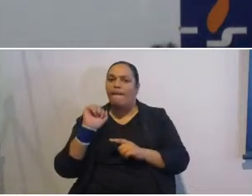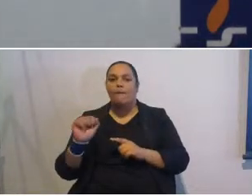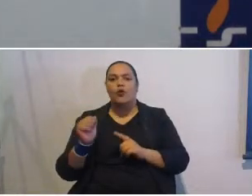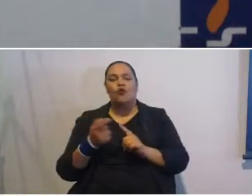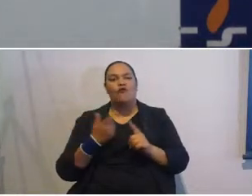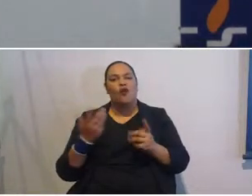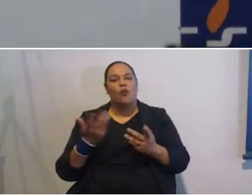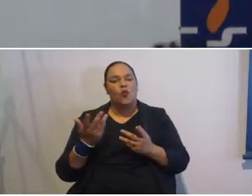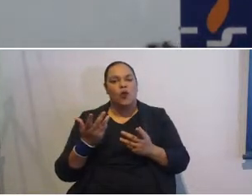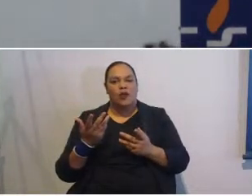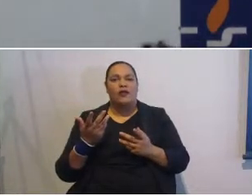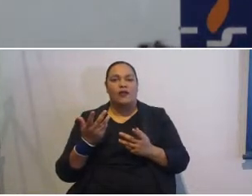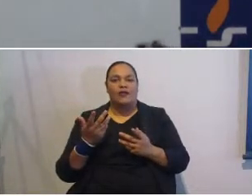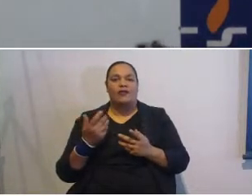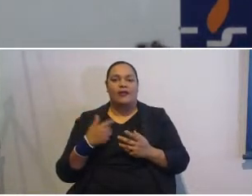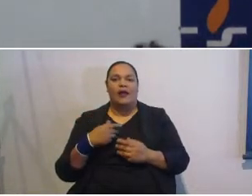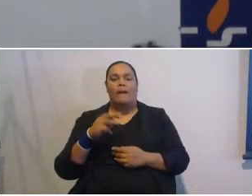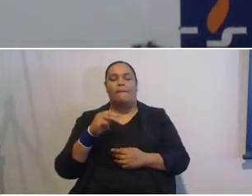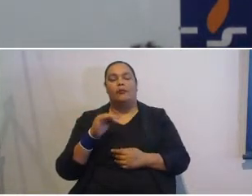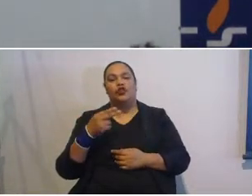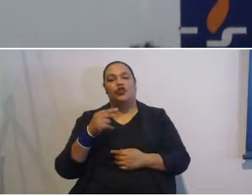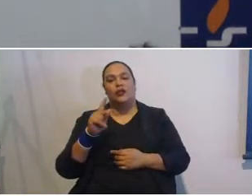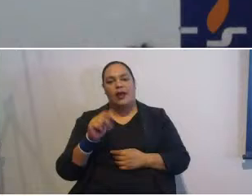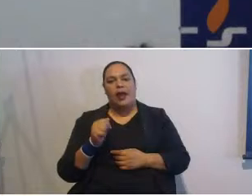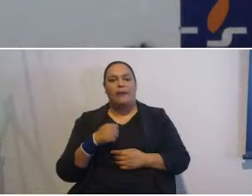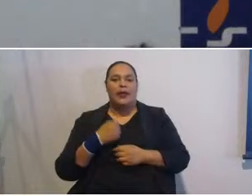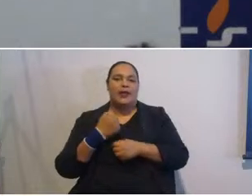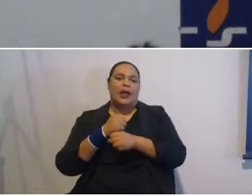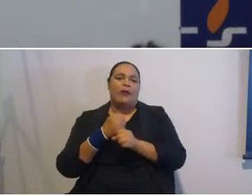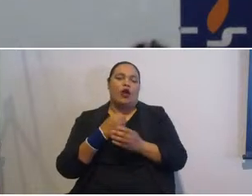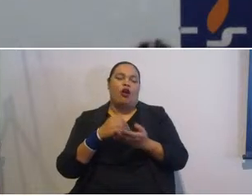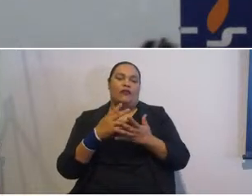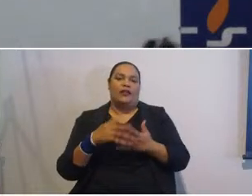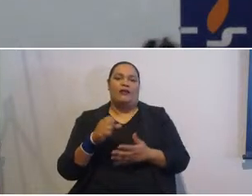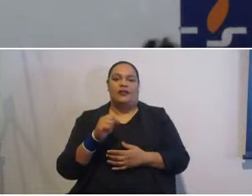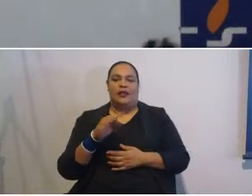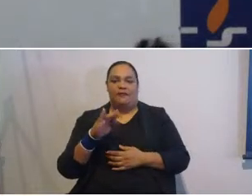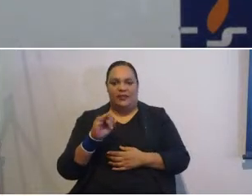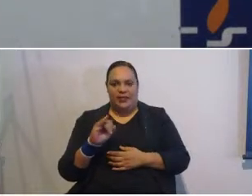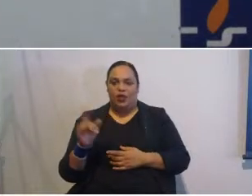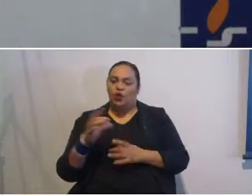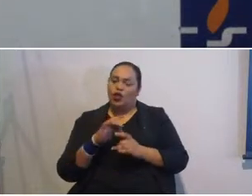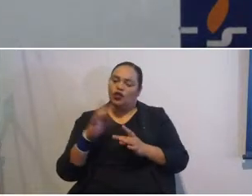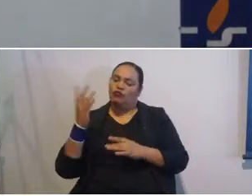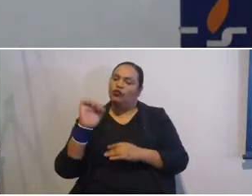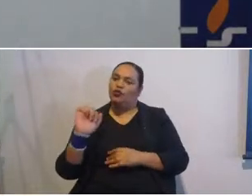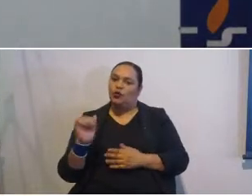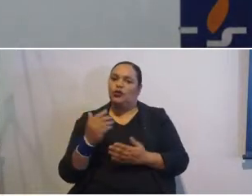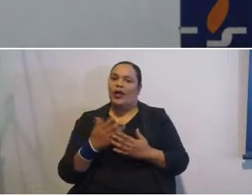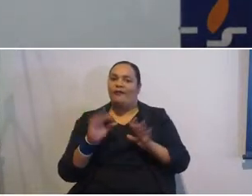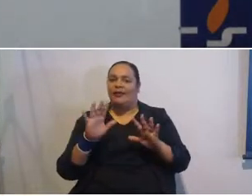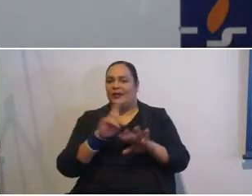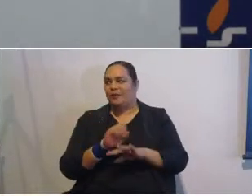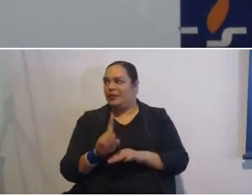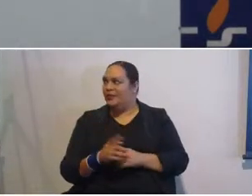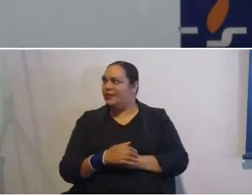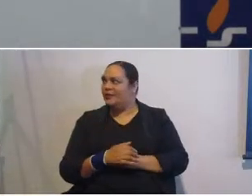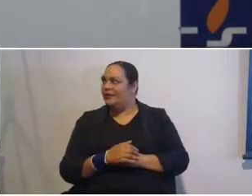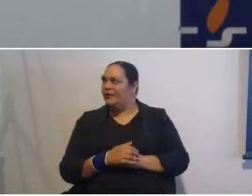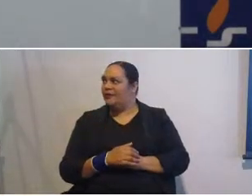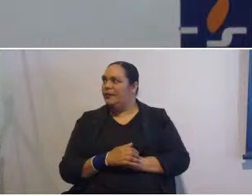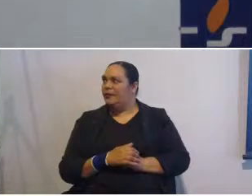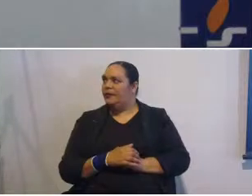your designation? Mishka Murat, Campaigns Officer at SAFC. All right, you may start with your presentation. You've got 10 minutes.